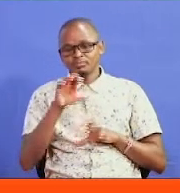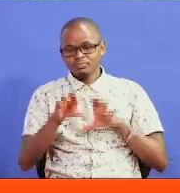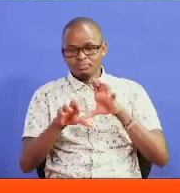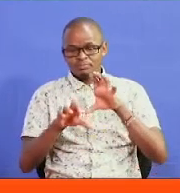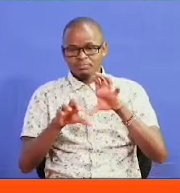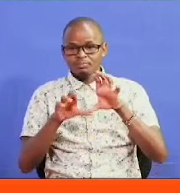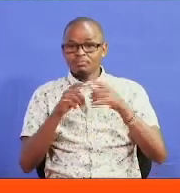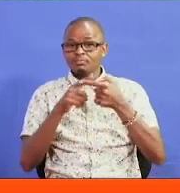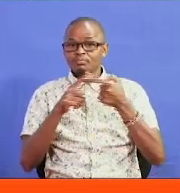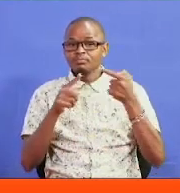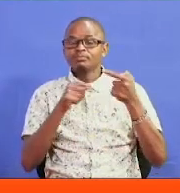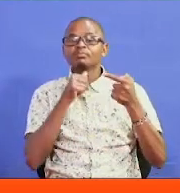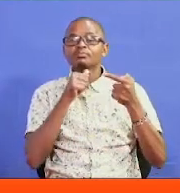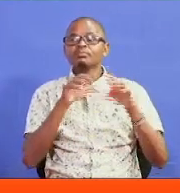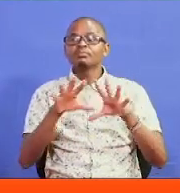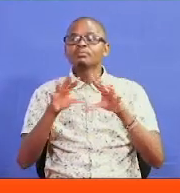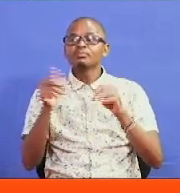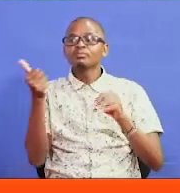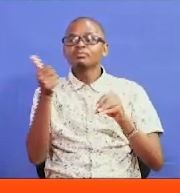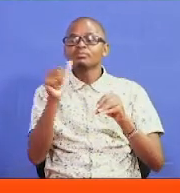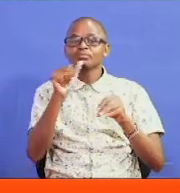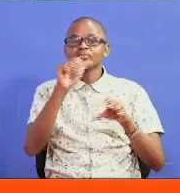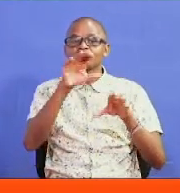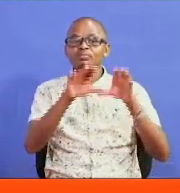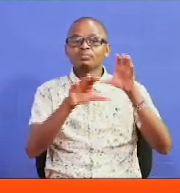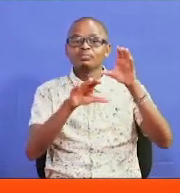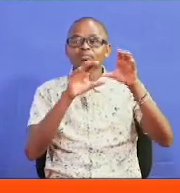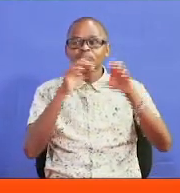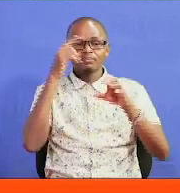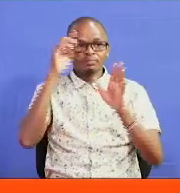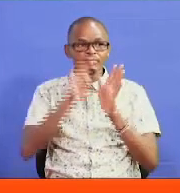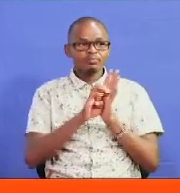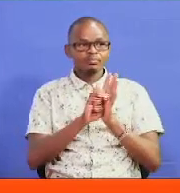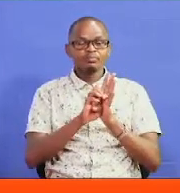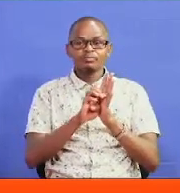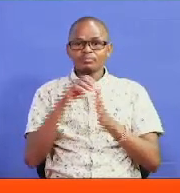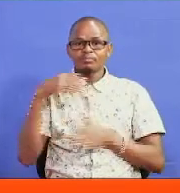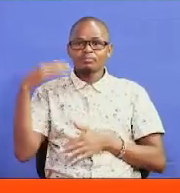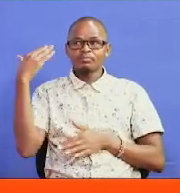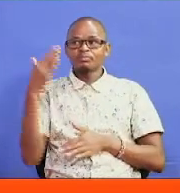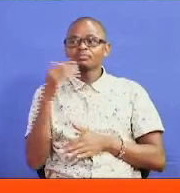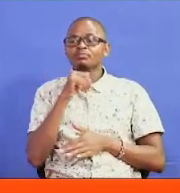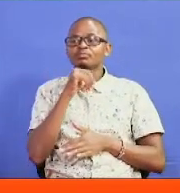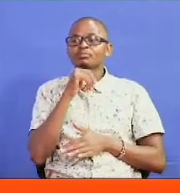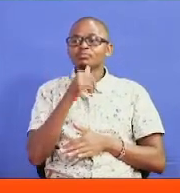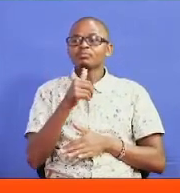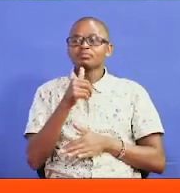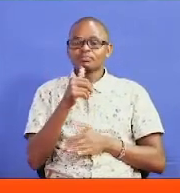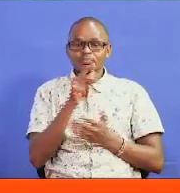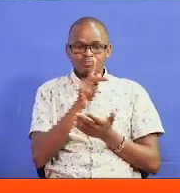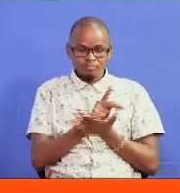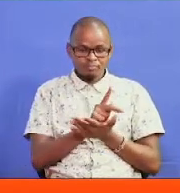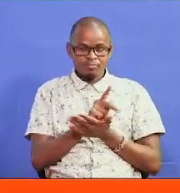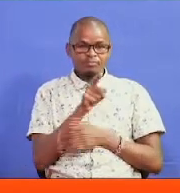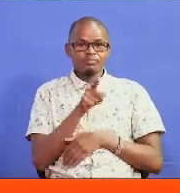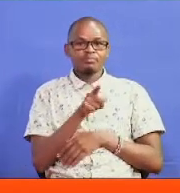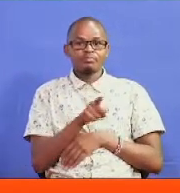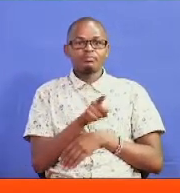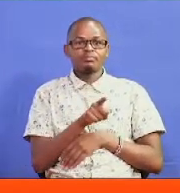like a dog, but they do not take any step, for example. Sure. So it's always important, not to keep